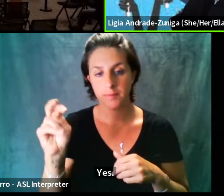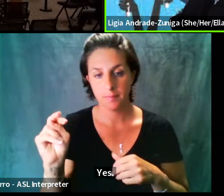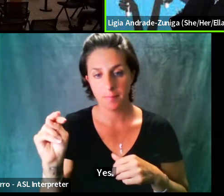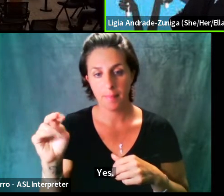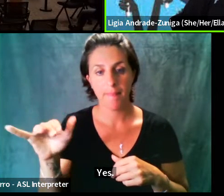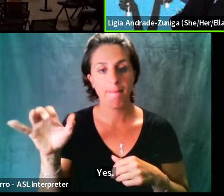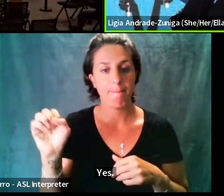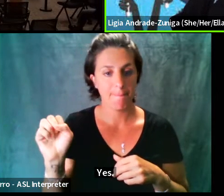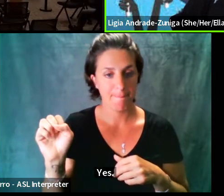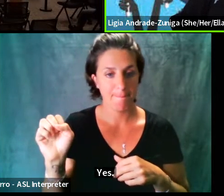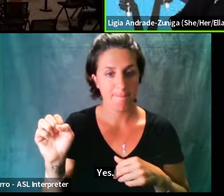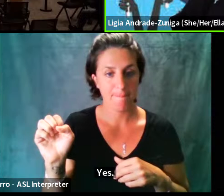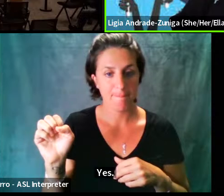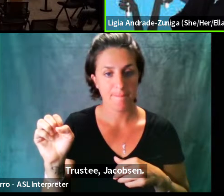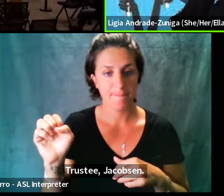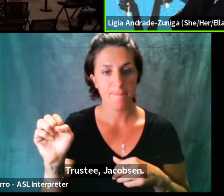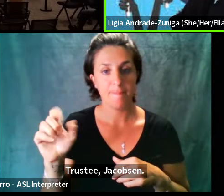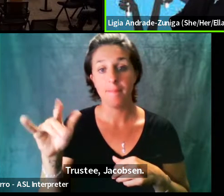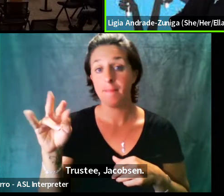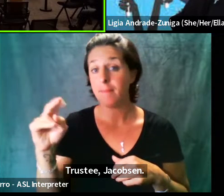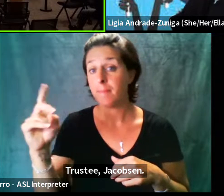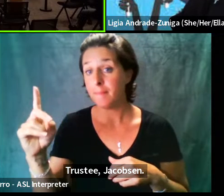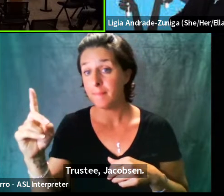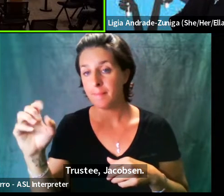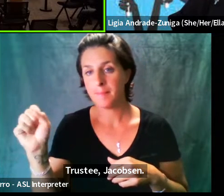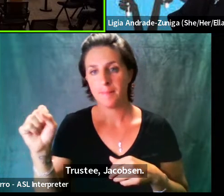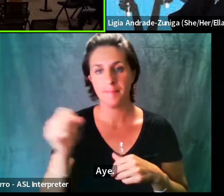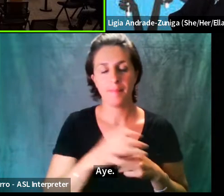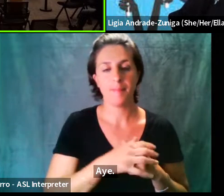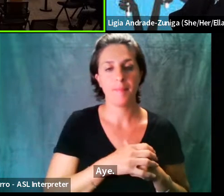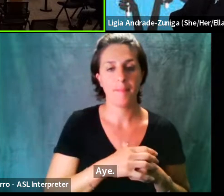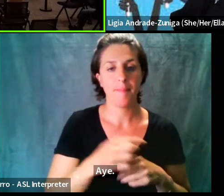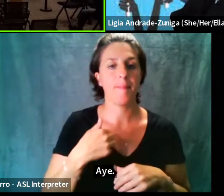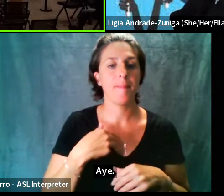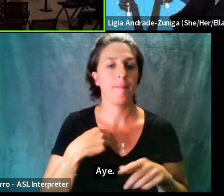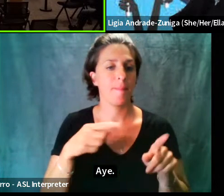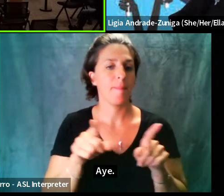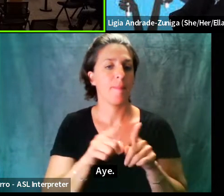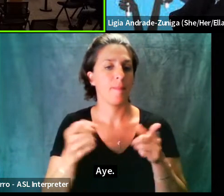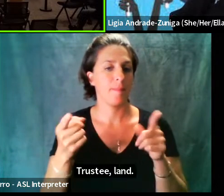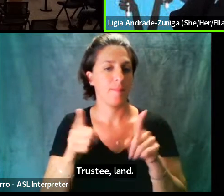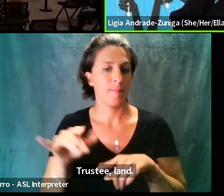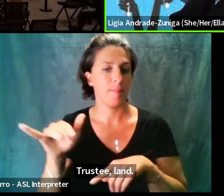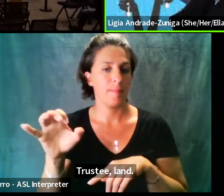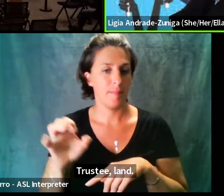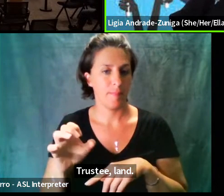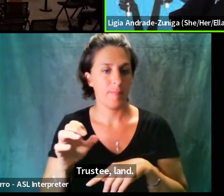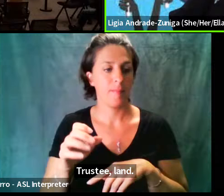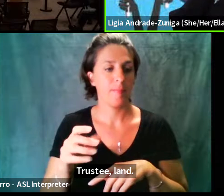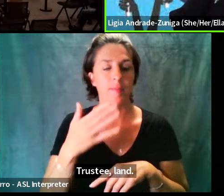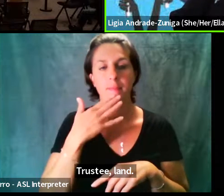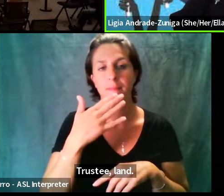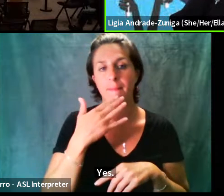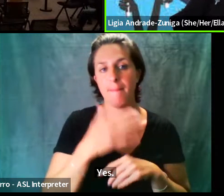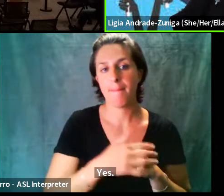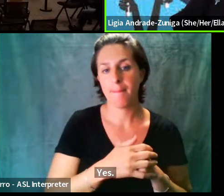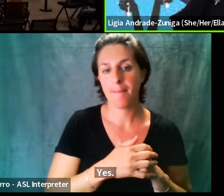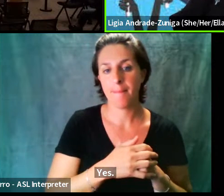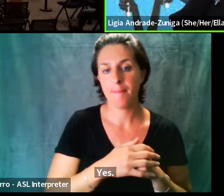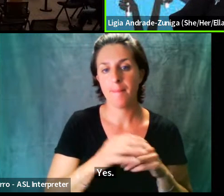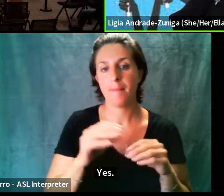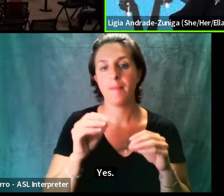Aye. Trustee Land. Yes. And I also agree, aye. Thank you.